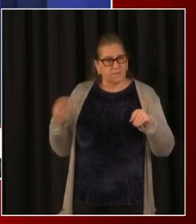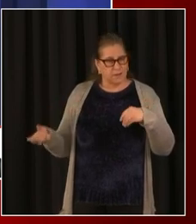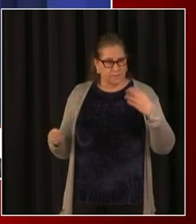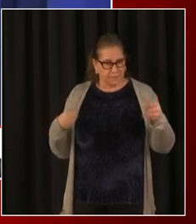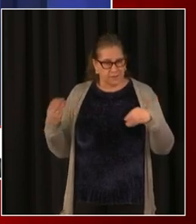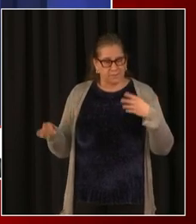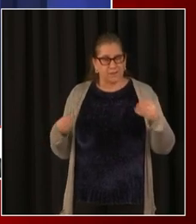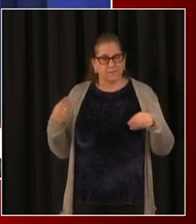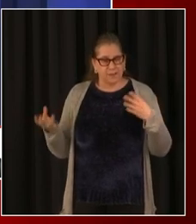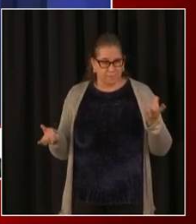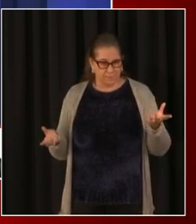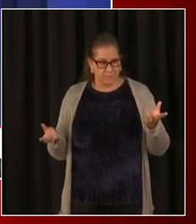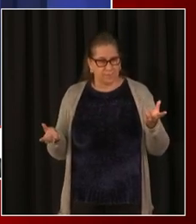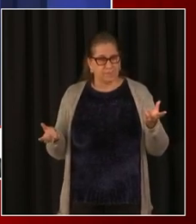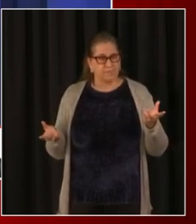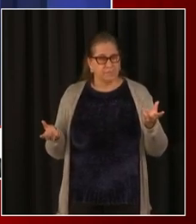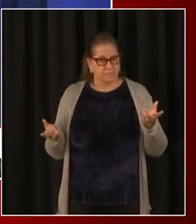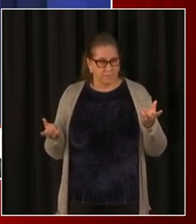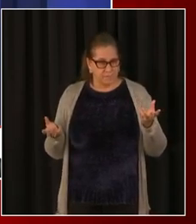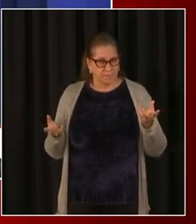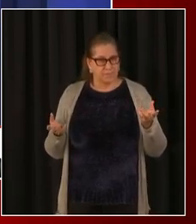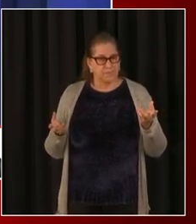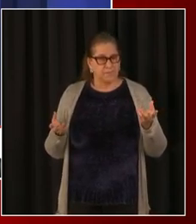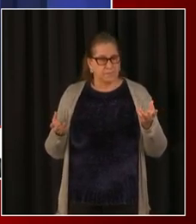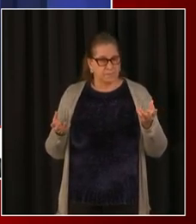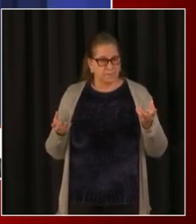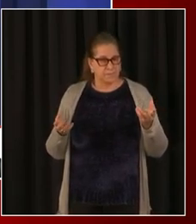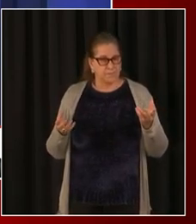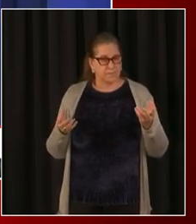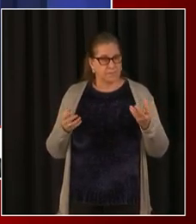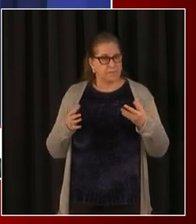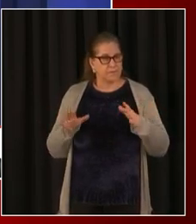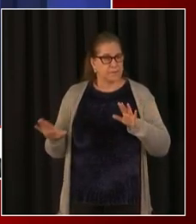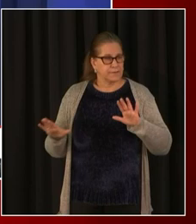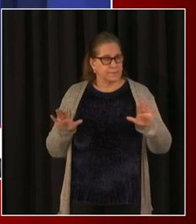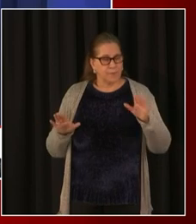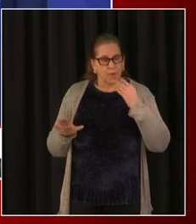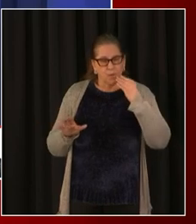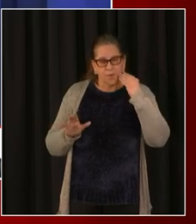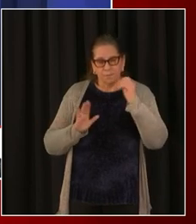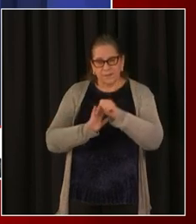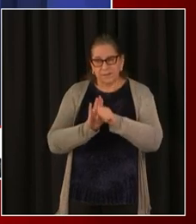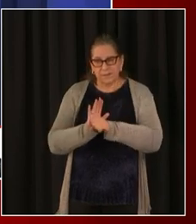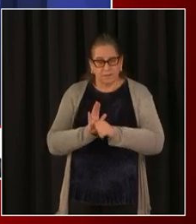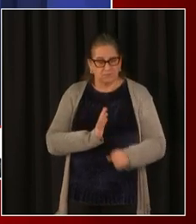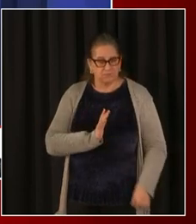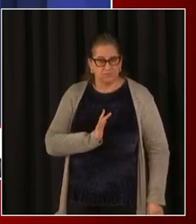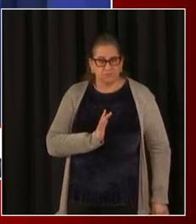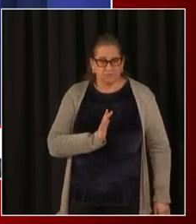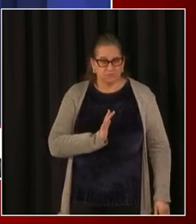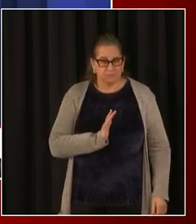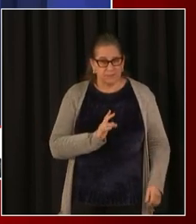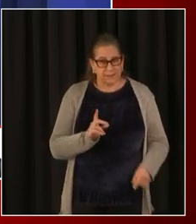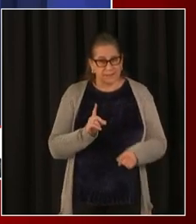They may have found a way to be vaccinated in their home state, which would of course be great. because we never